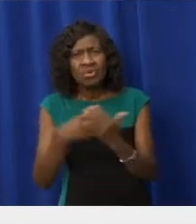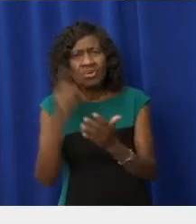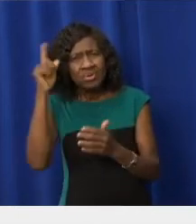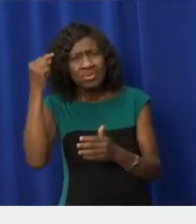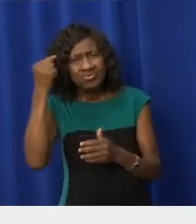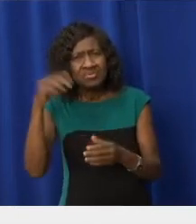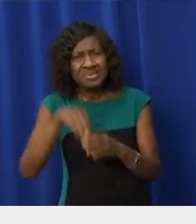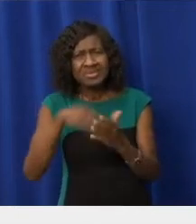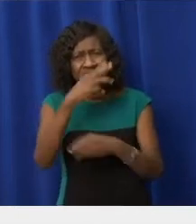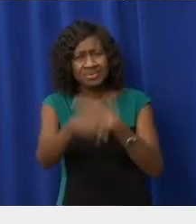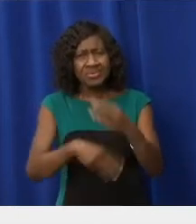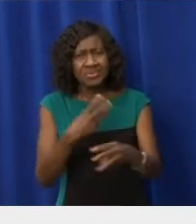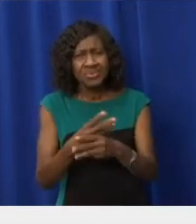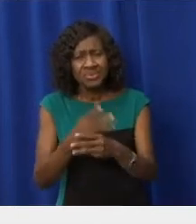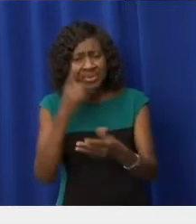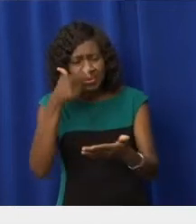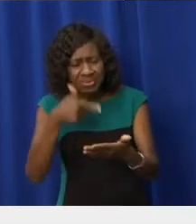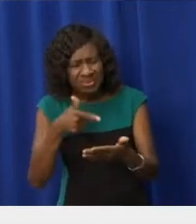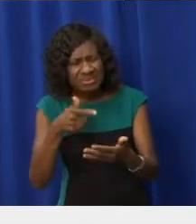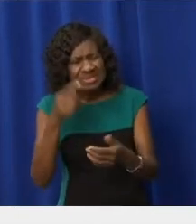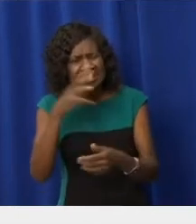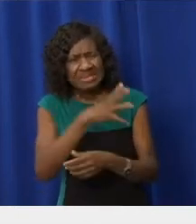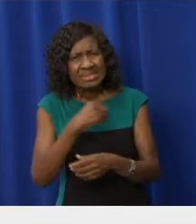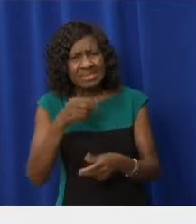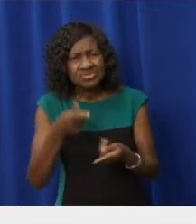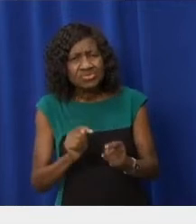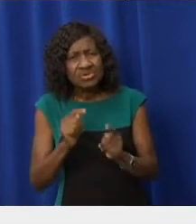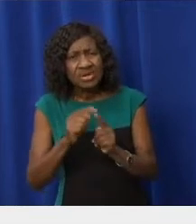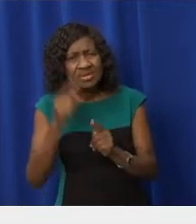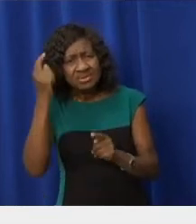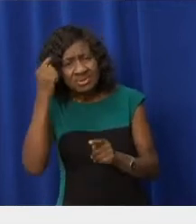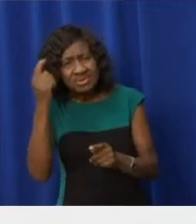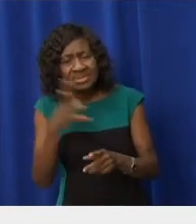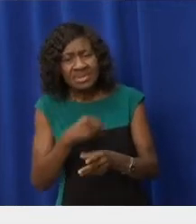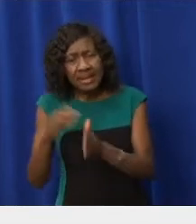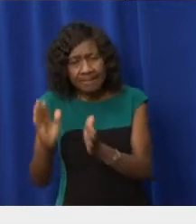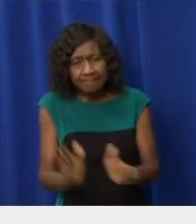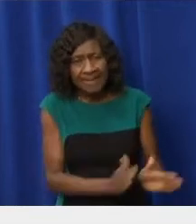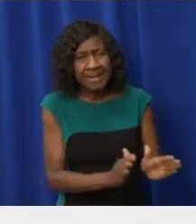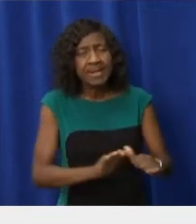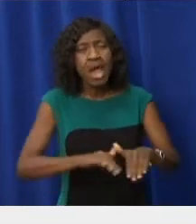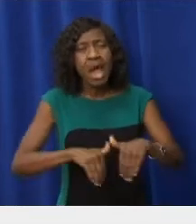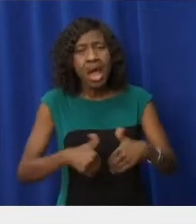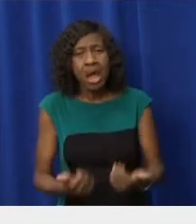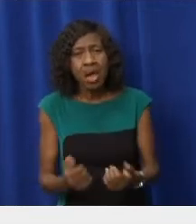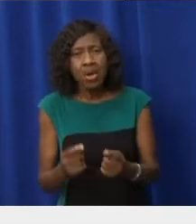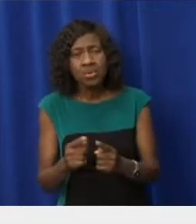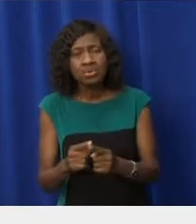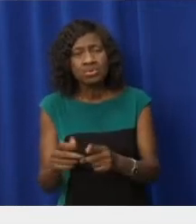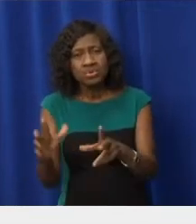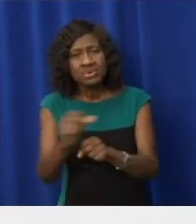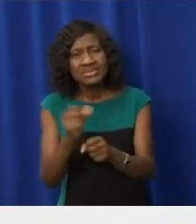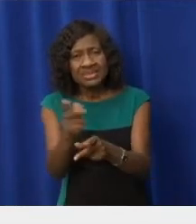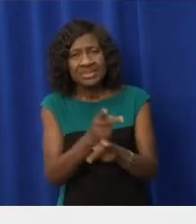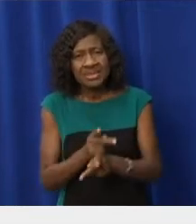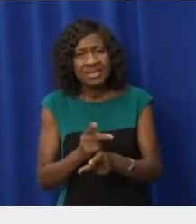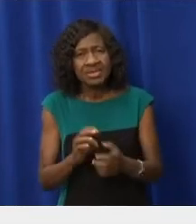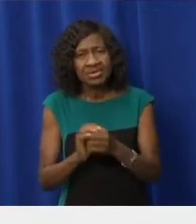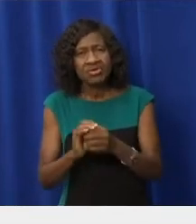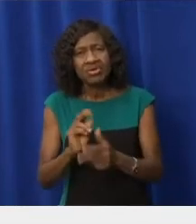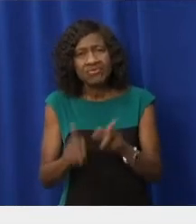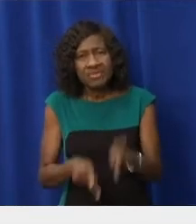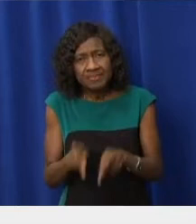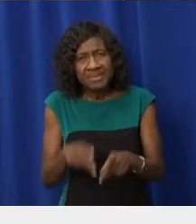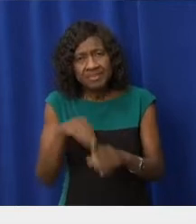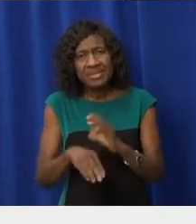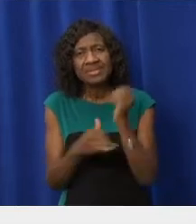to try and get their heads around and begin to plan for what they're going to do to look after their citizens. When we say the worst case, the reason